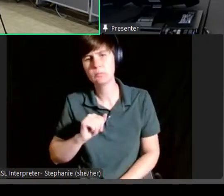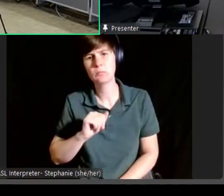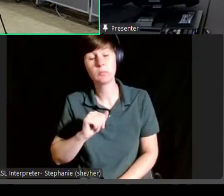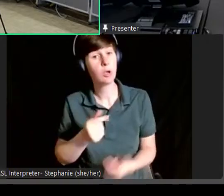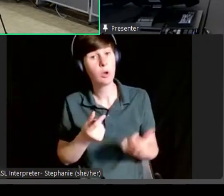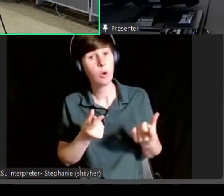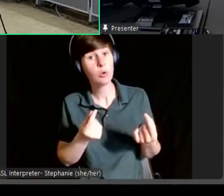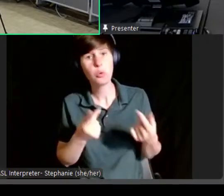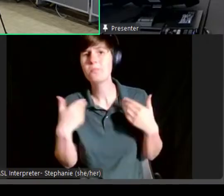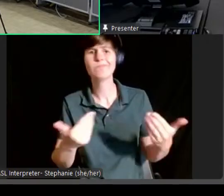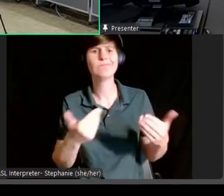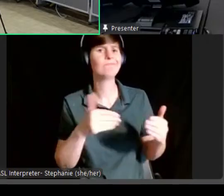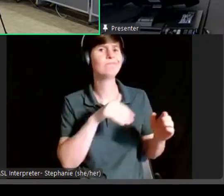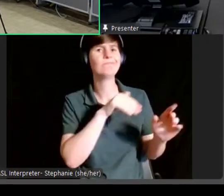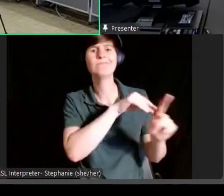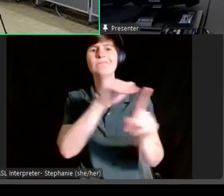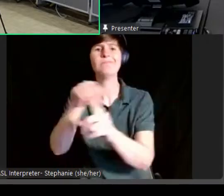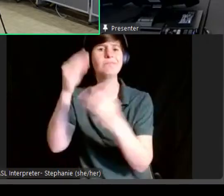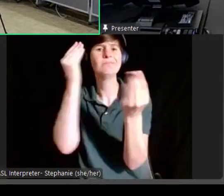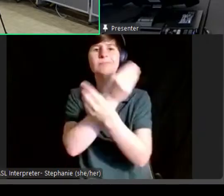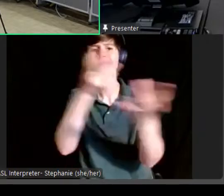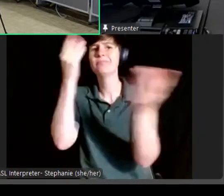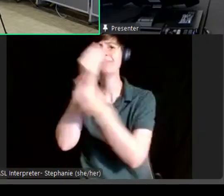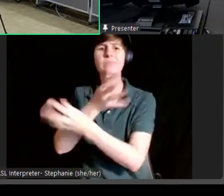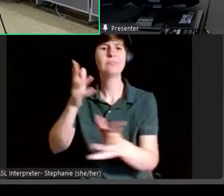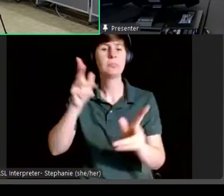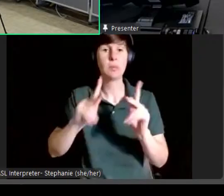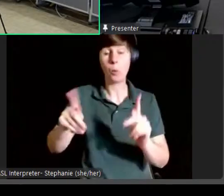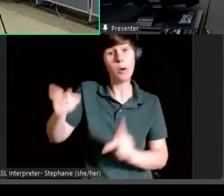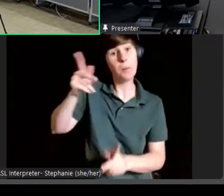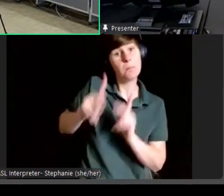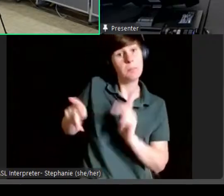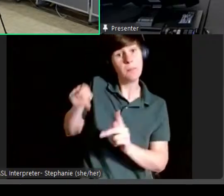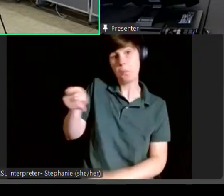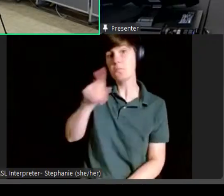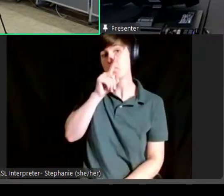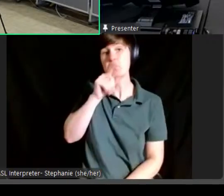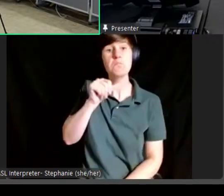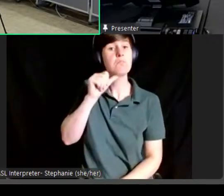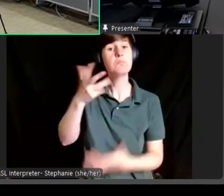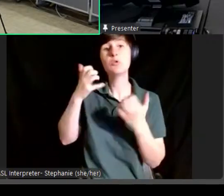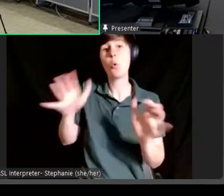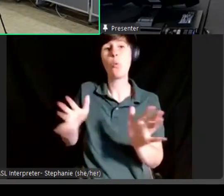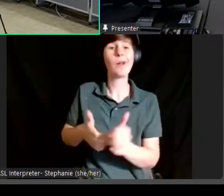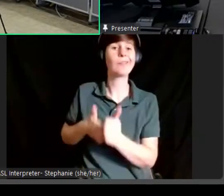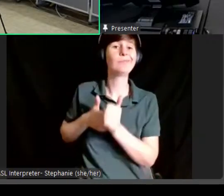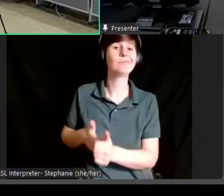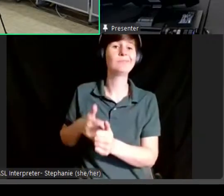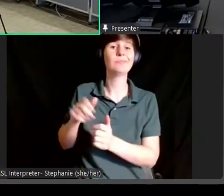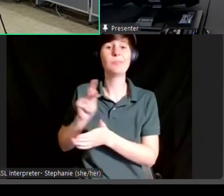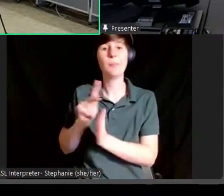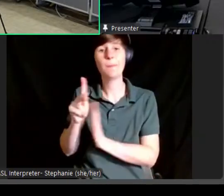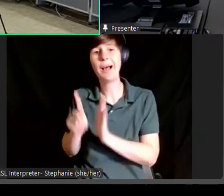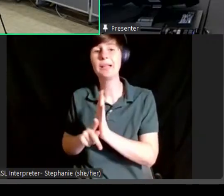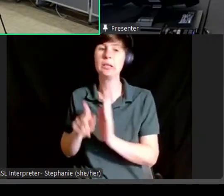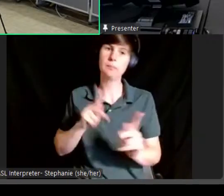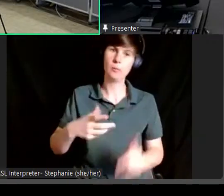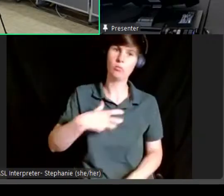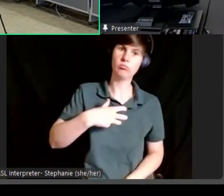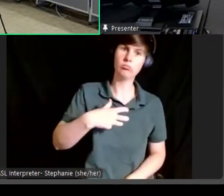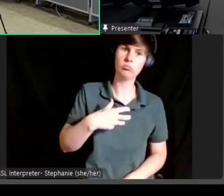to everyone, because I've heard so many instances where, and people don't, right? They get sick of, they don't want to file a complaint. So there's gonna be a number of folks who don't do this.